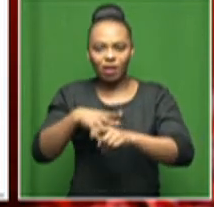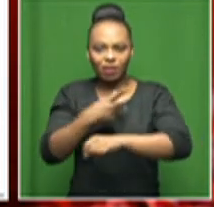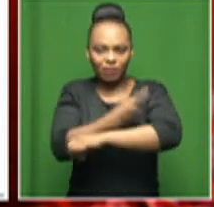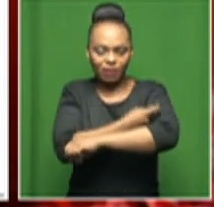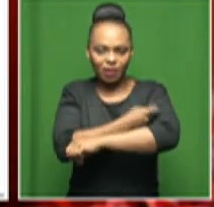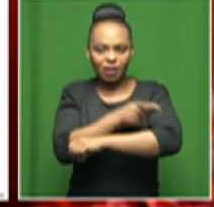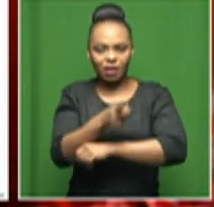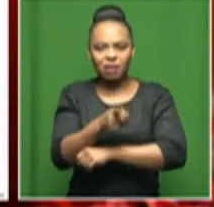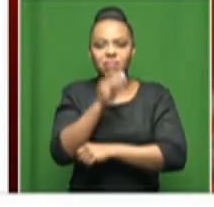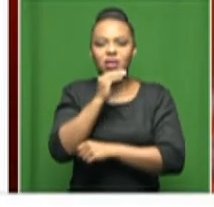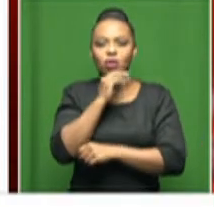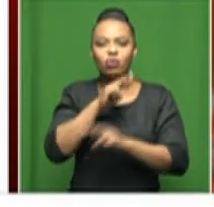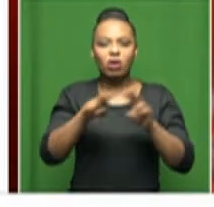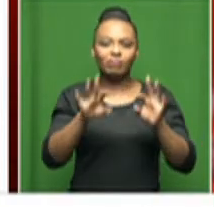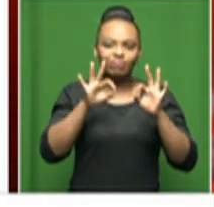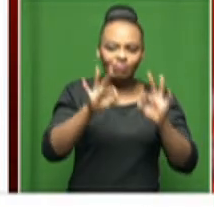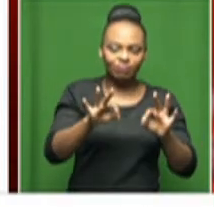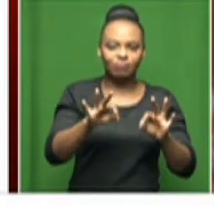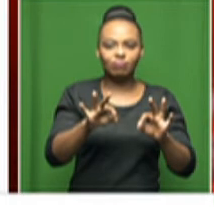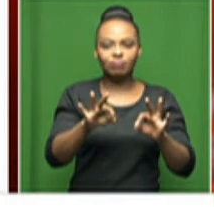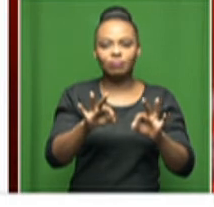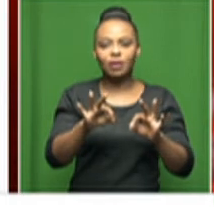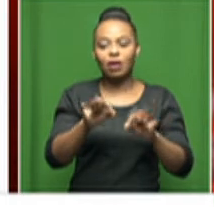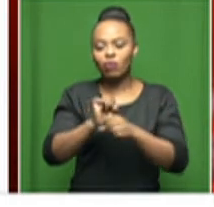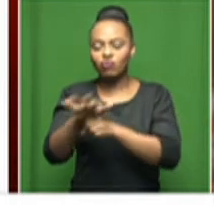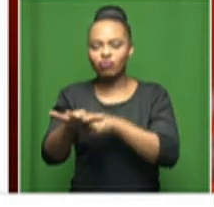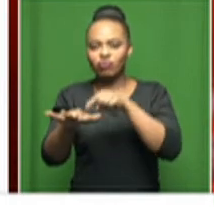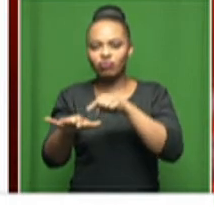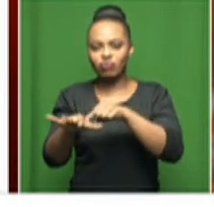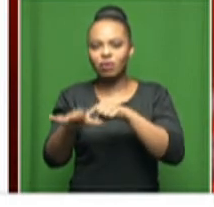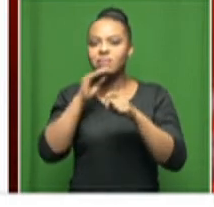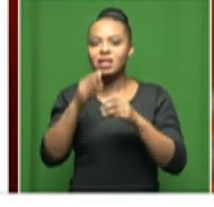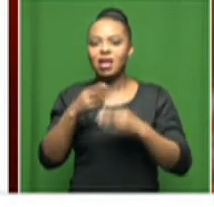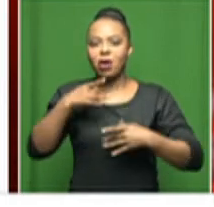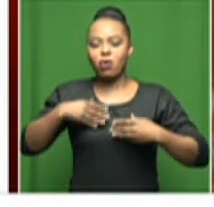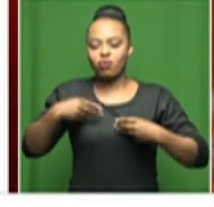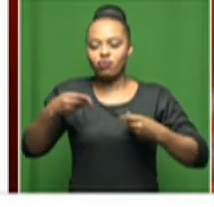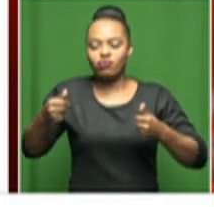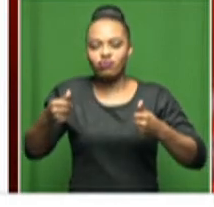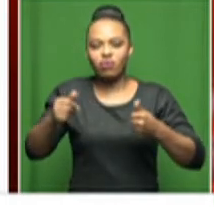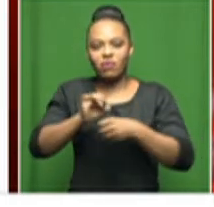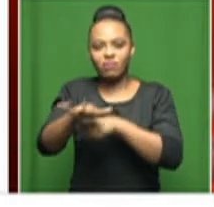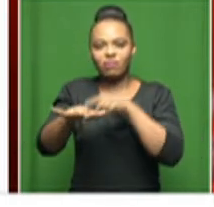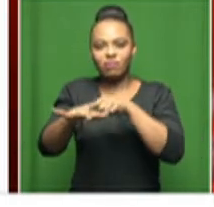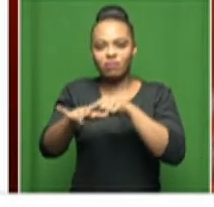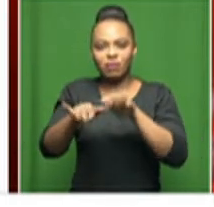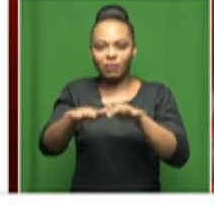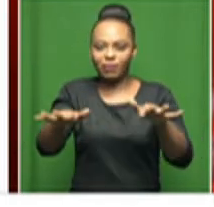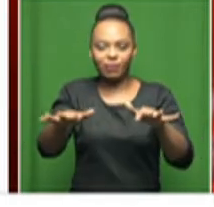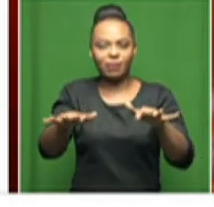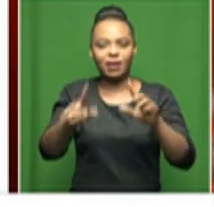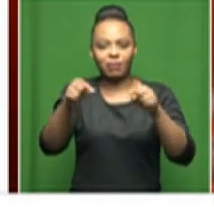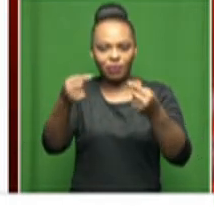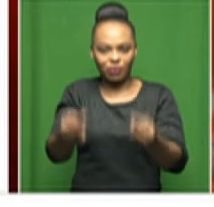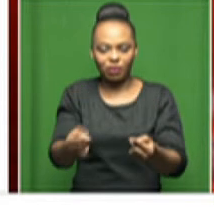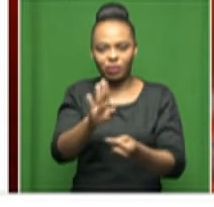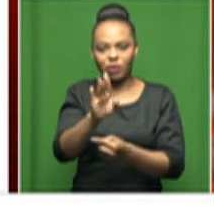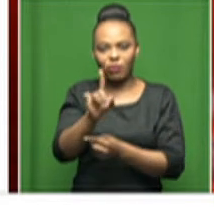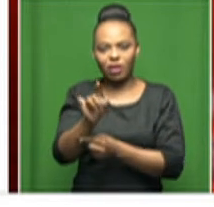actually active against the variant that was currently circulating in South Africa, the B1351 variant. So we've